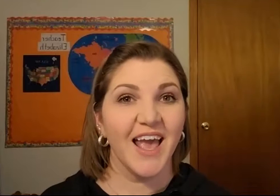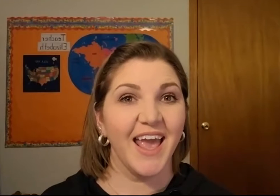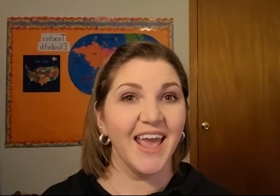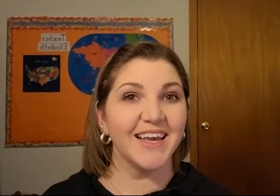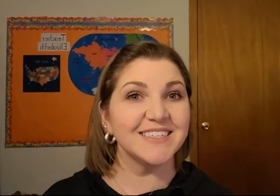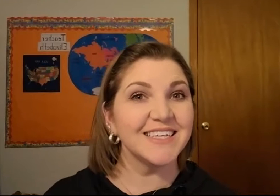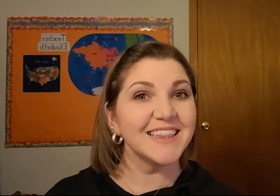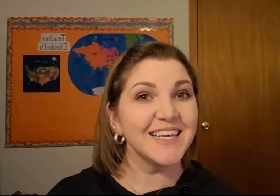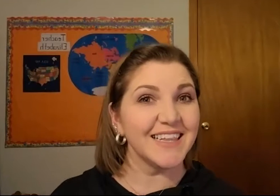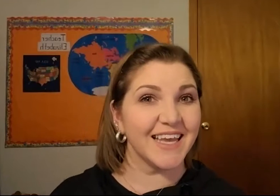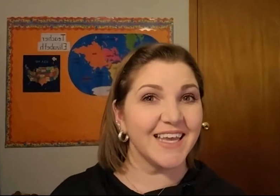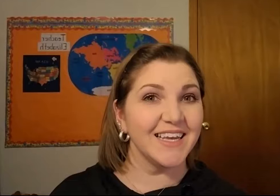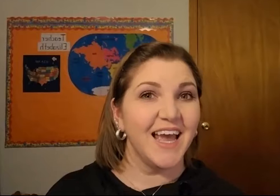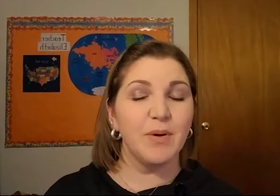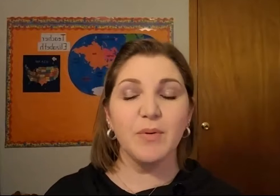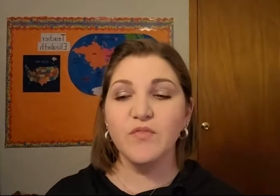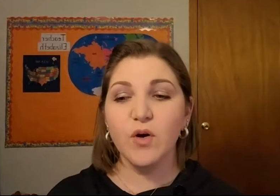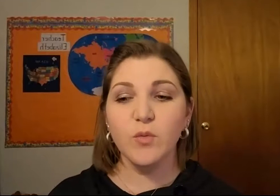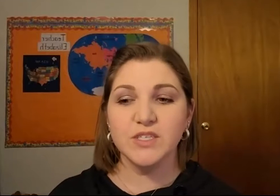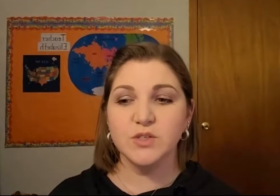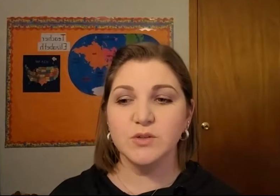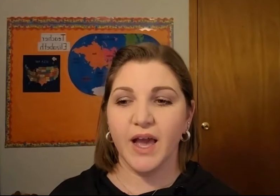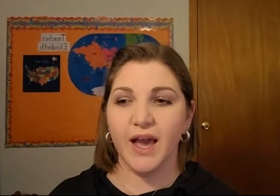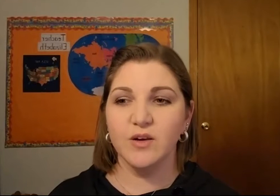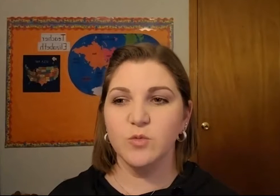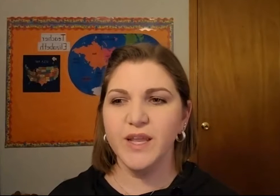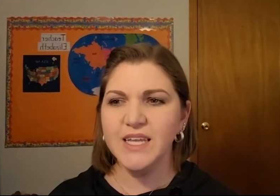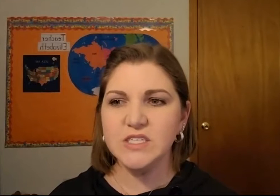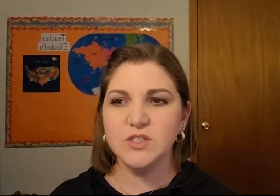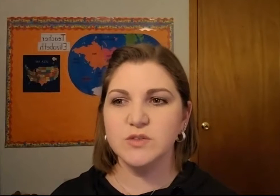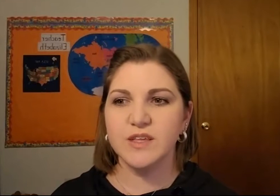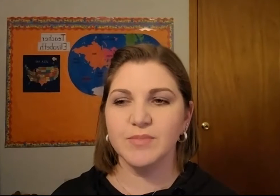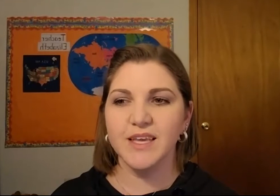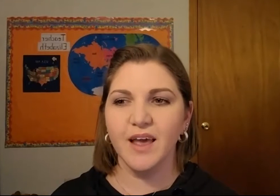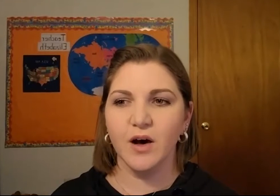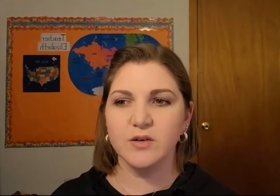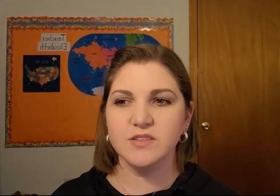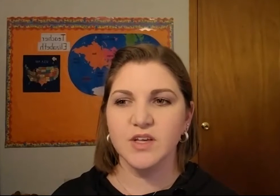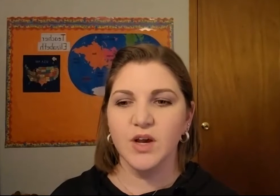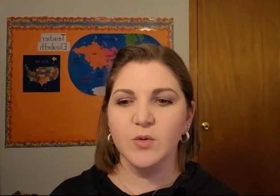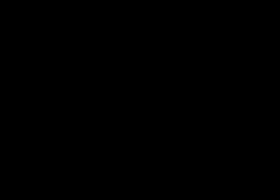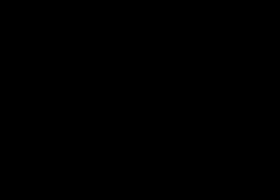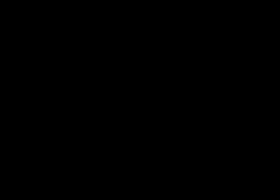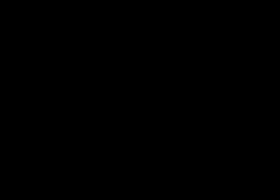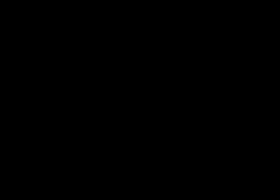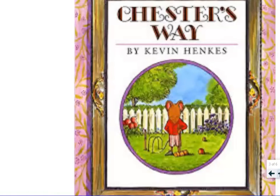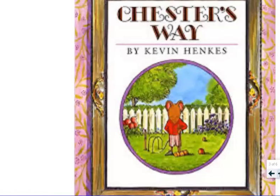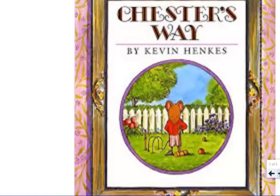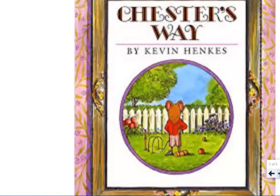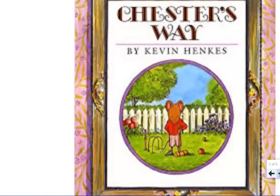Chester and Lily. But before we do that, we need to do something else. We need